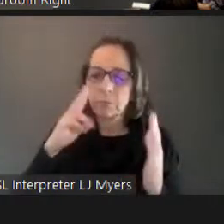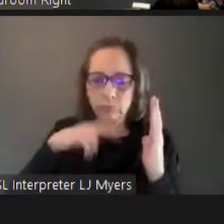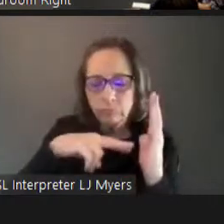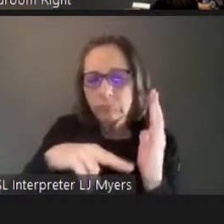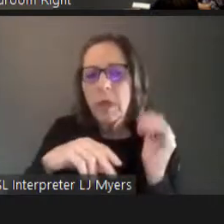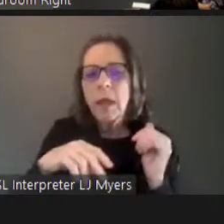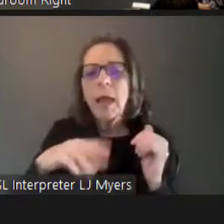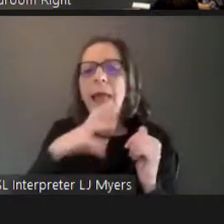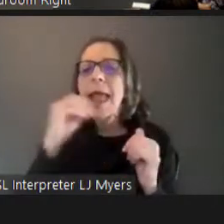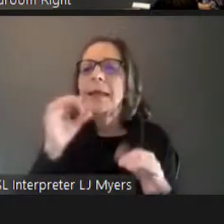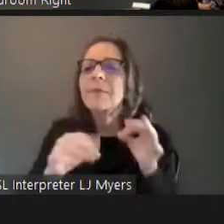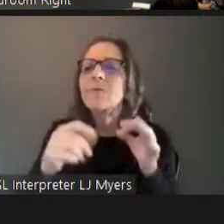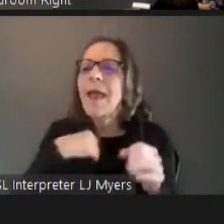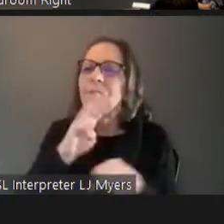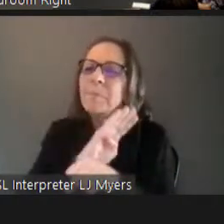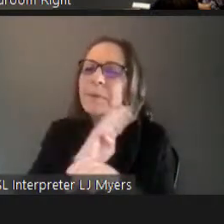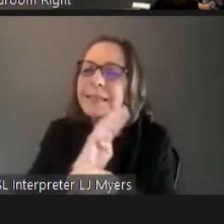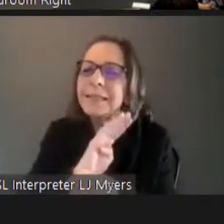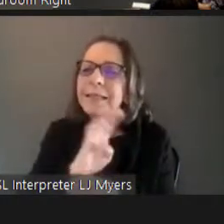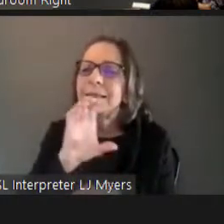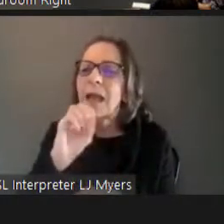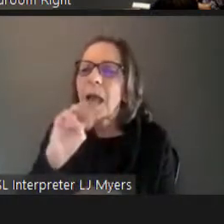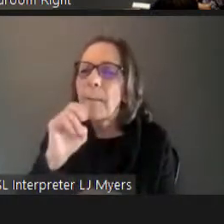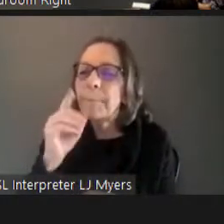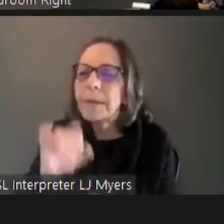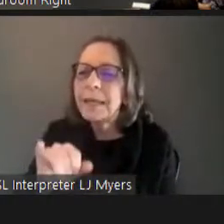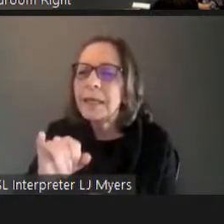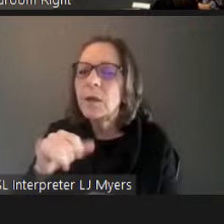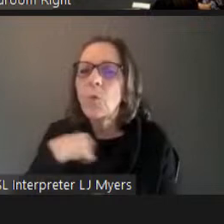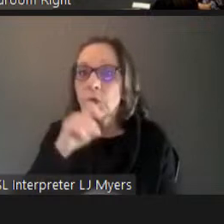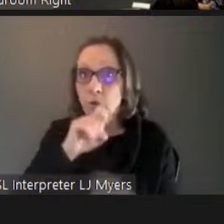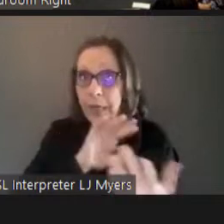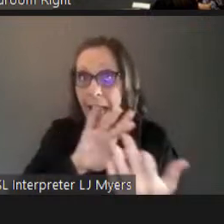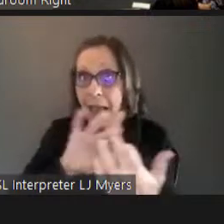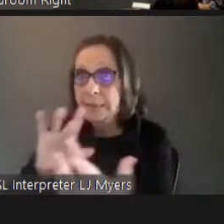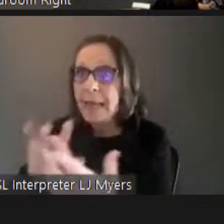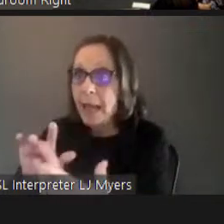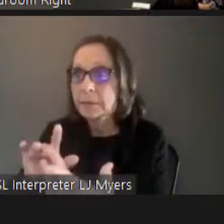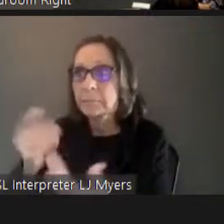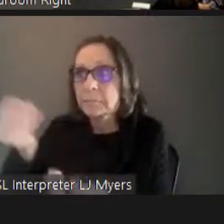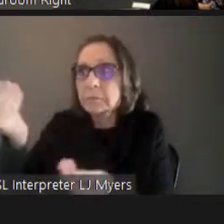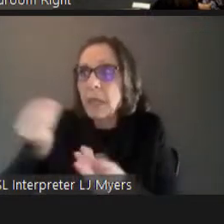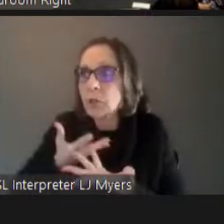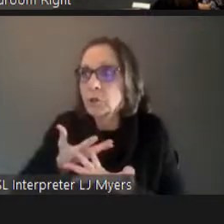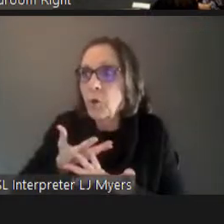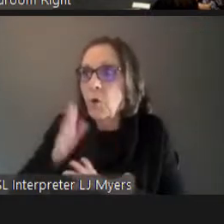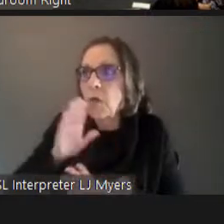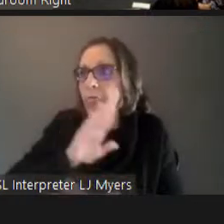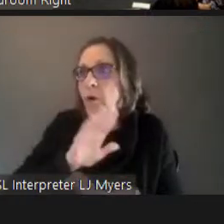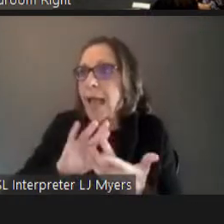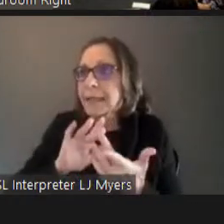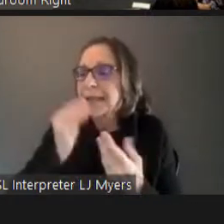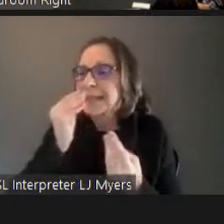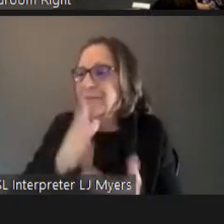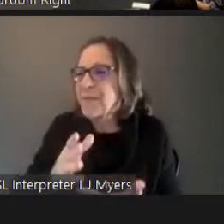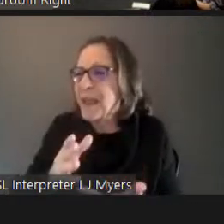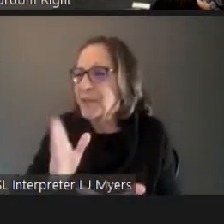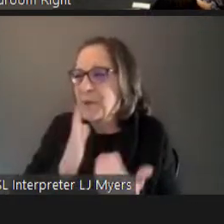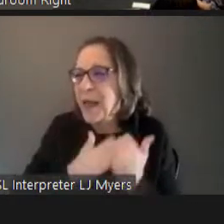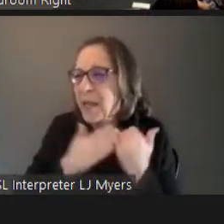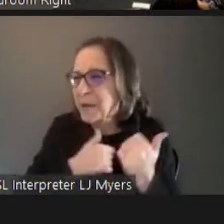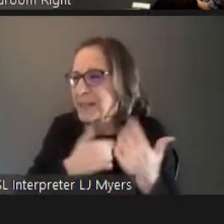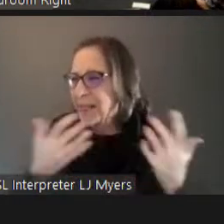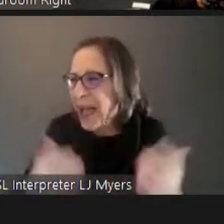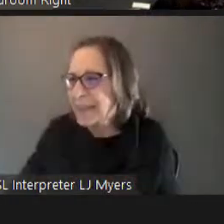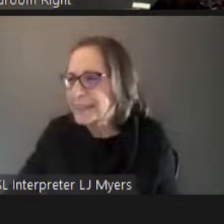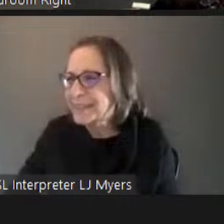you have companies or organizations that you think we should reach out to, please do share that contact information as well. Yeah, that would be really helpful. Yeah, that would be